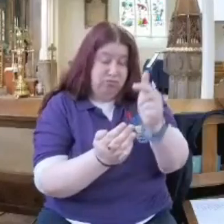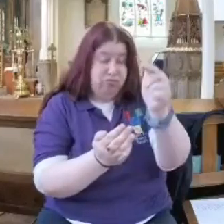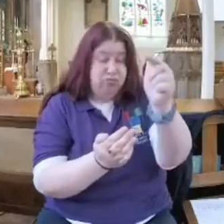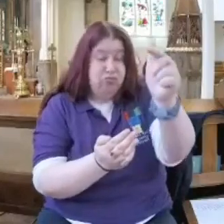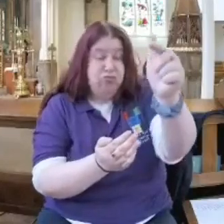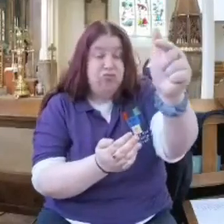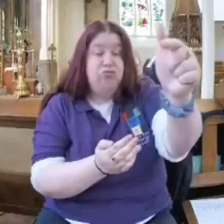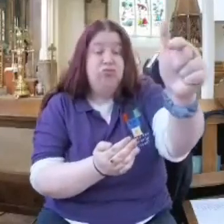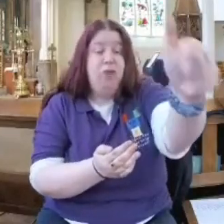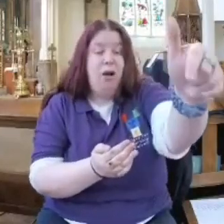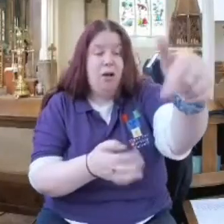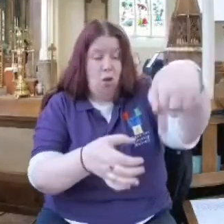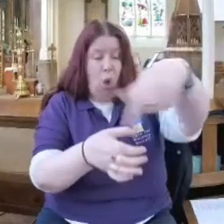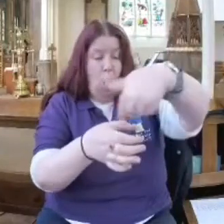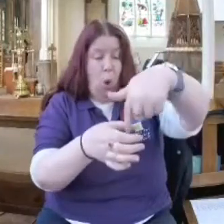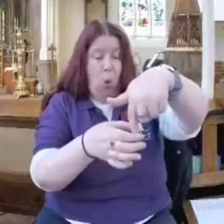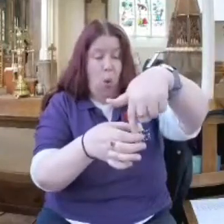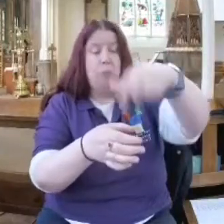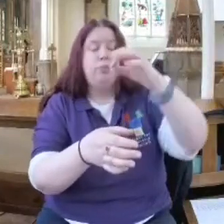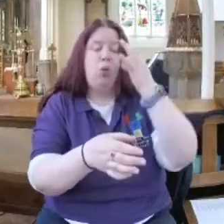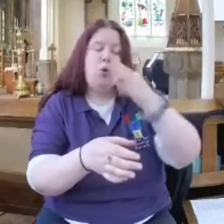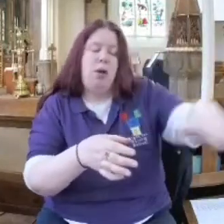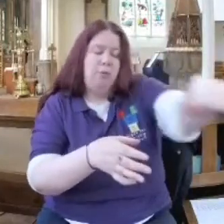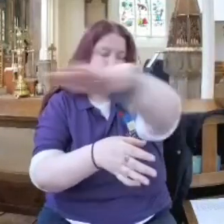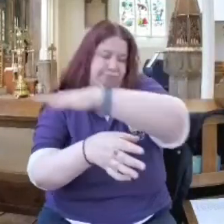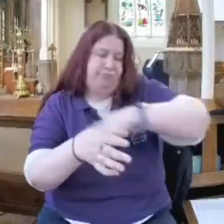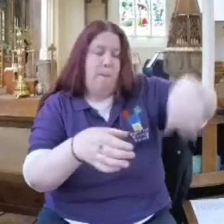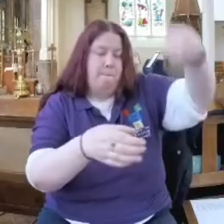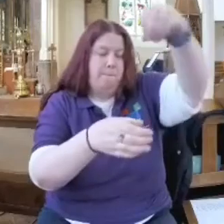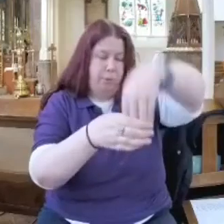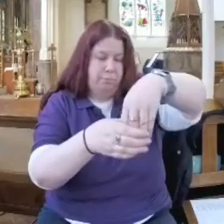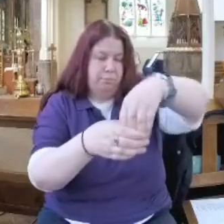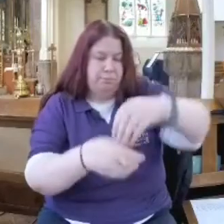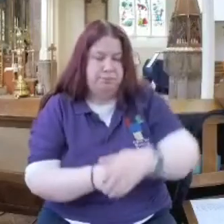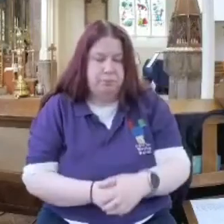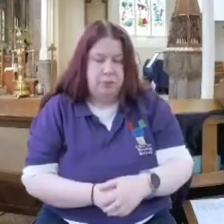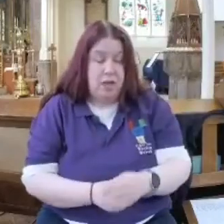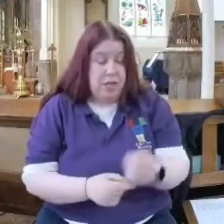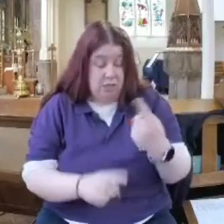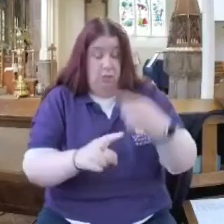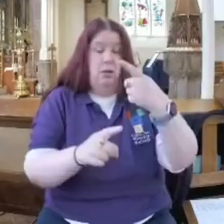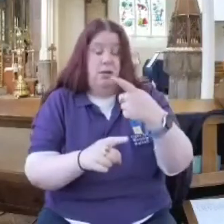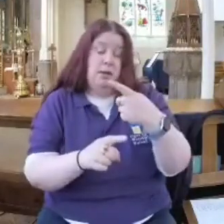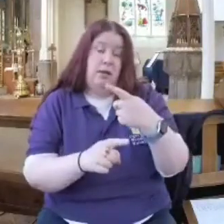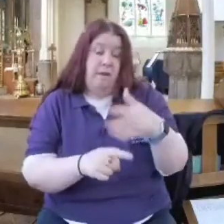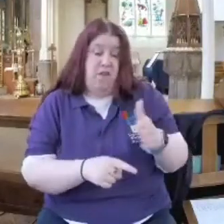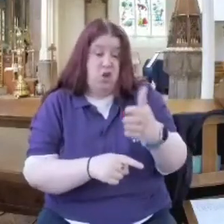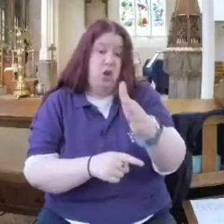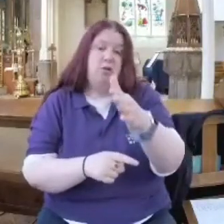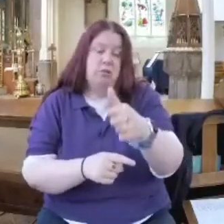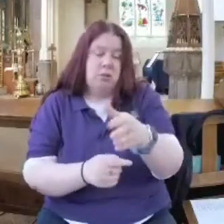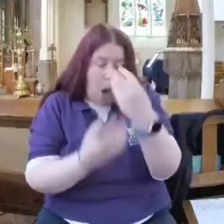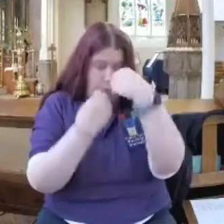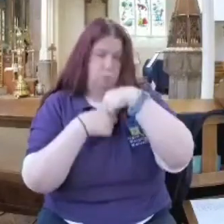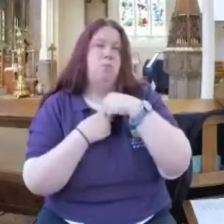fairway and straight into the lake. And suddenly a great fish pops the ball into its mouth